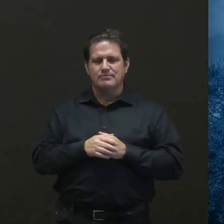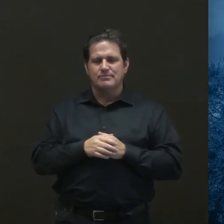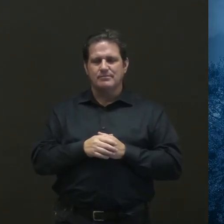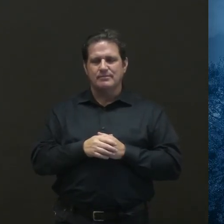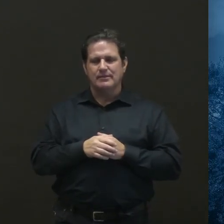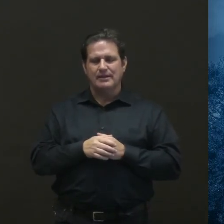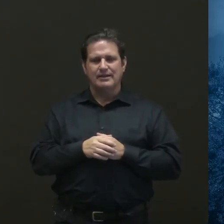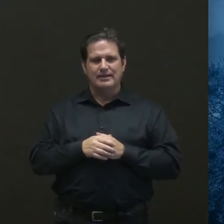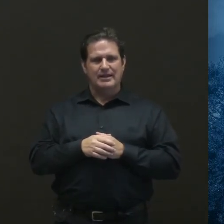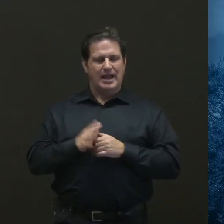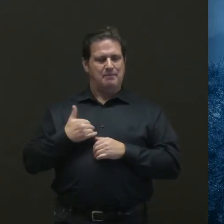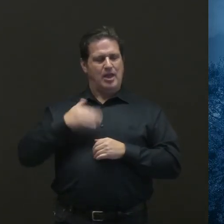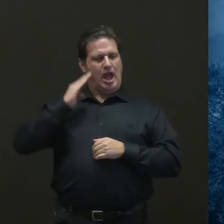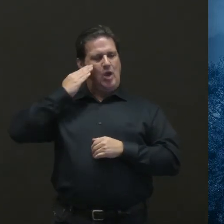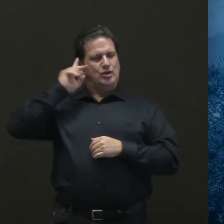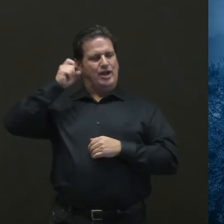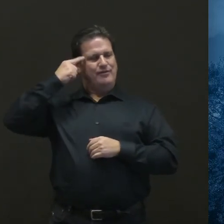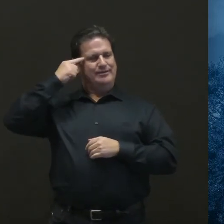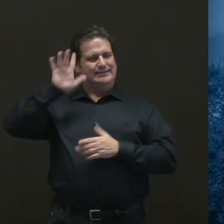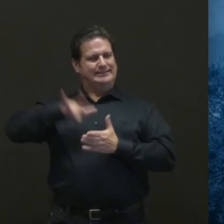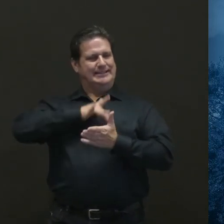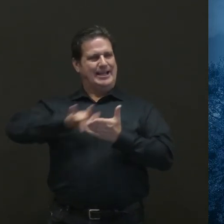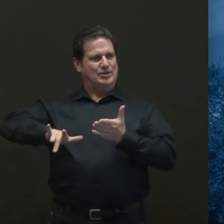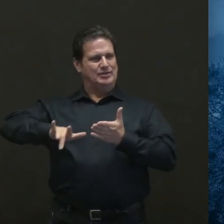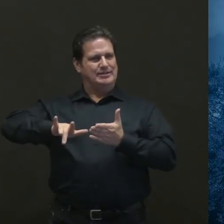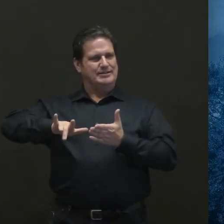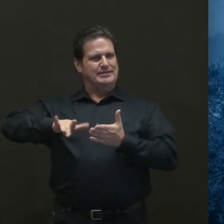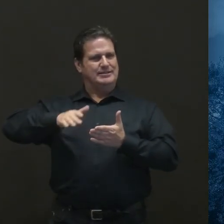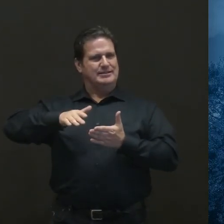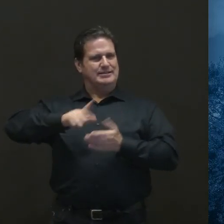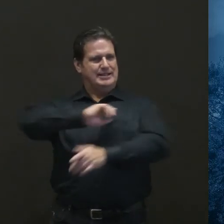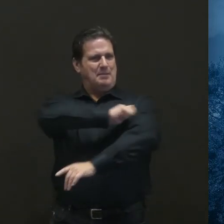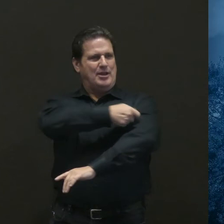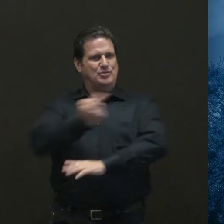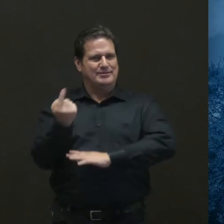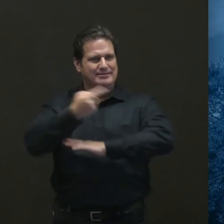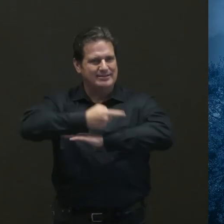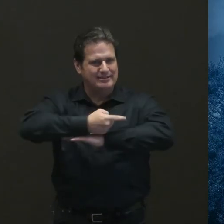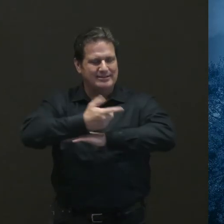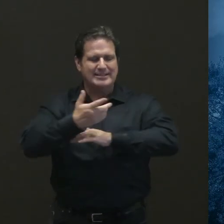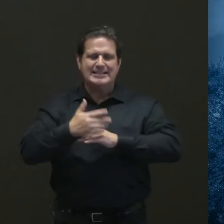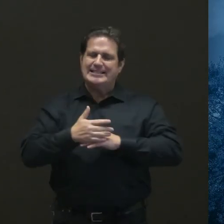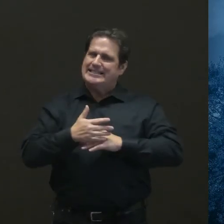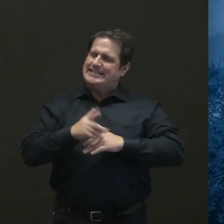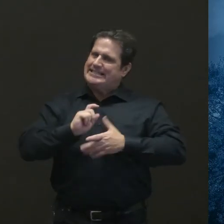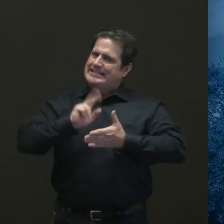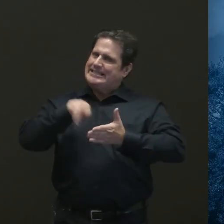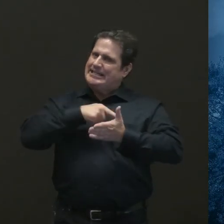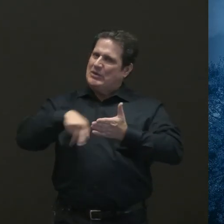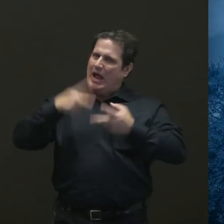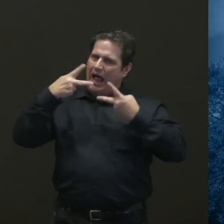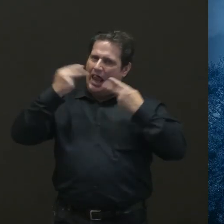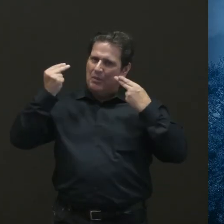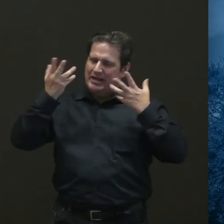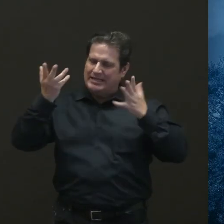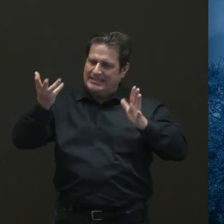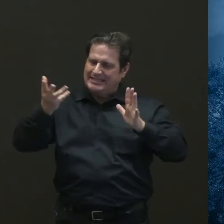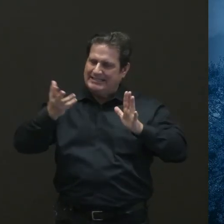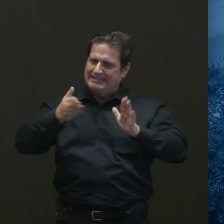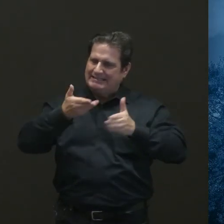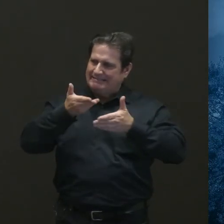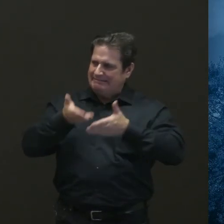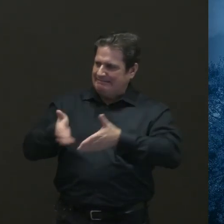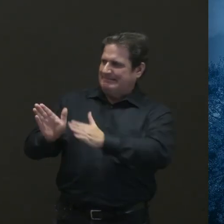am the Irish governor that canceled St. Paddy's Day. God forbid that I cancel Halloween. I'm going to defer to